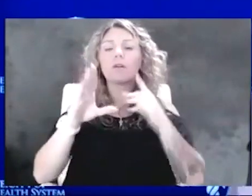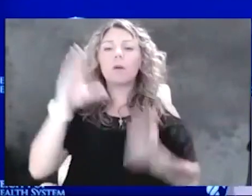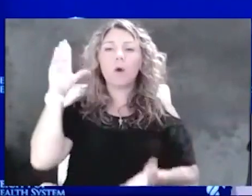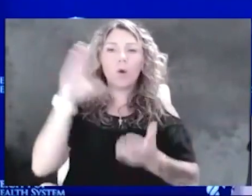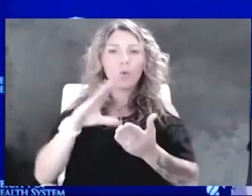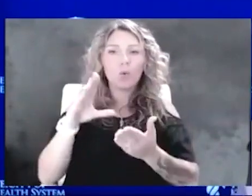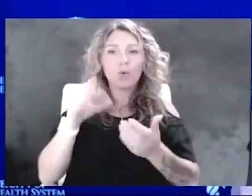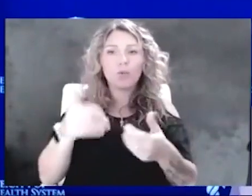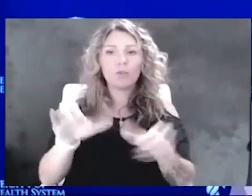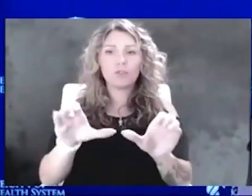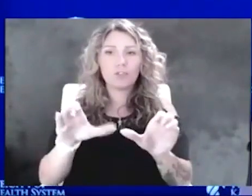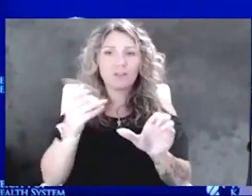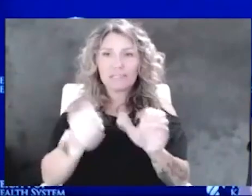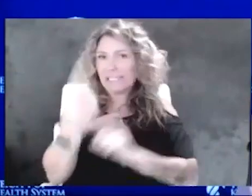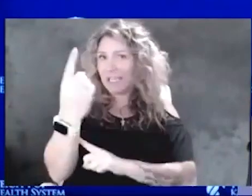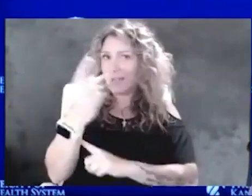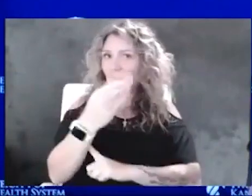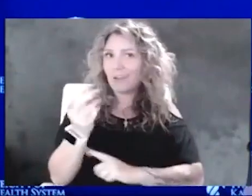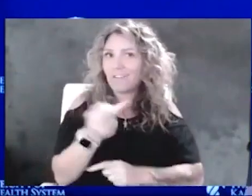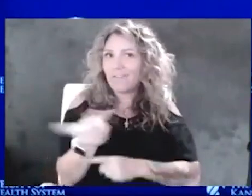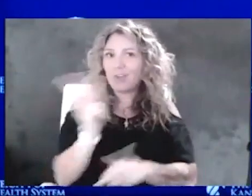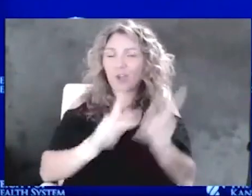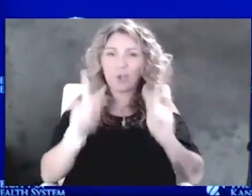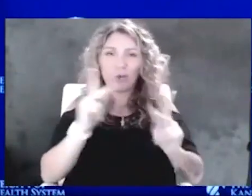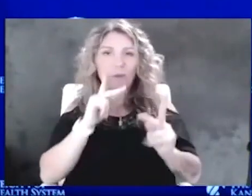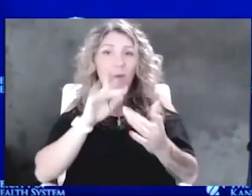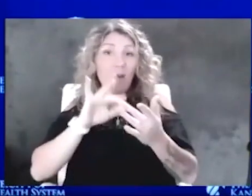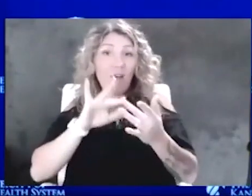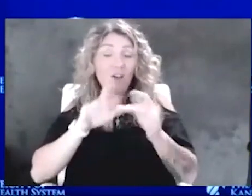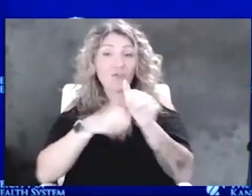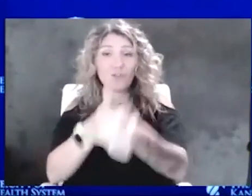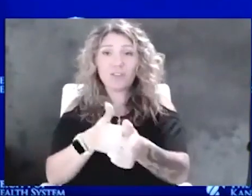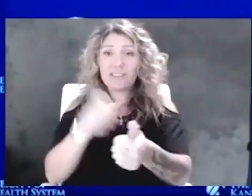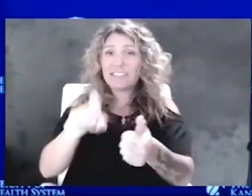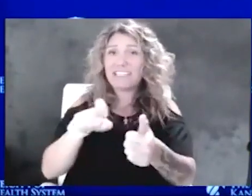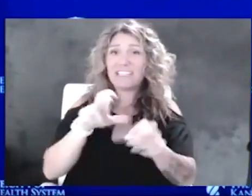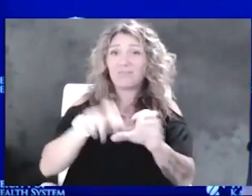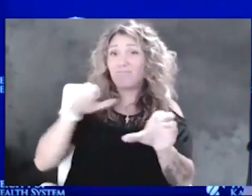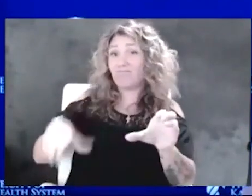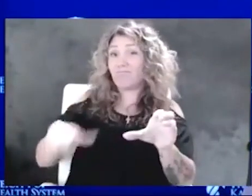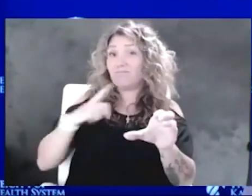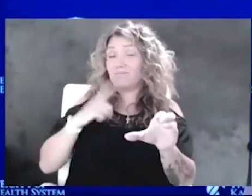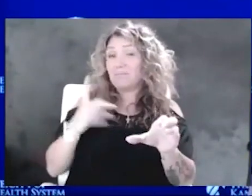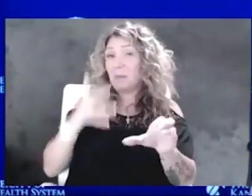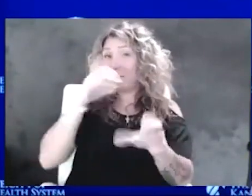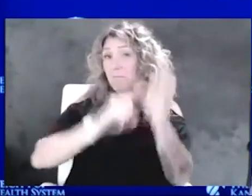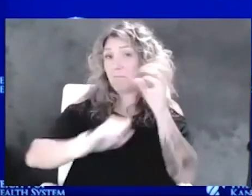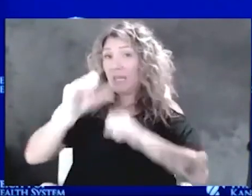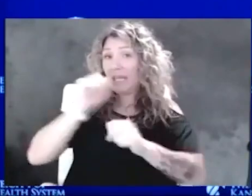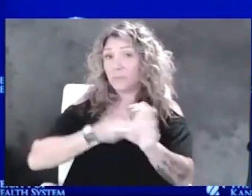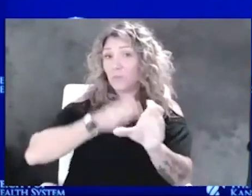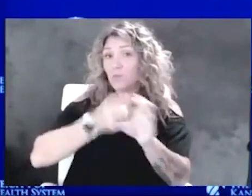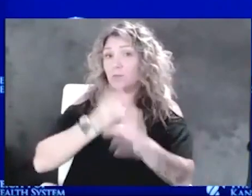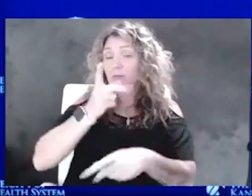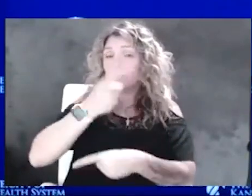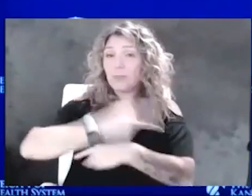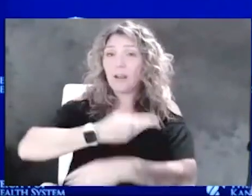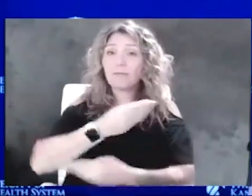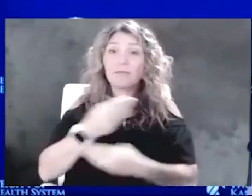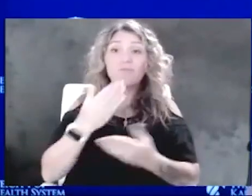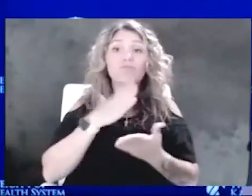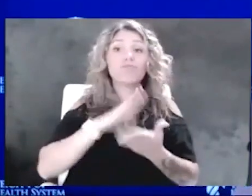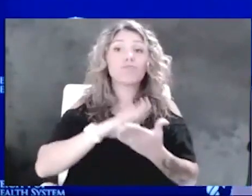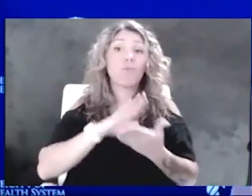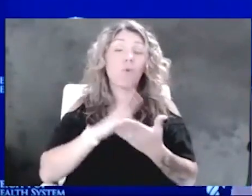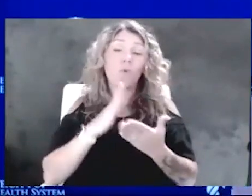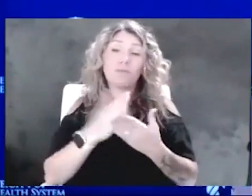or a few people in contact tracing may have to sit out and miss participation days or miss school days as well. So I think it is important,